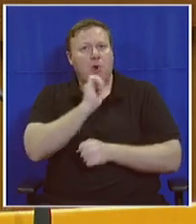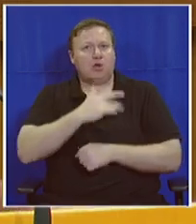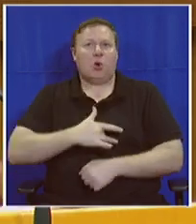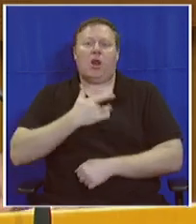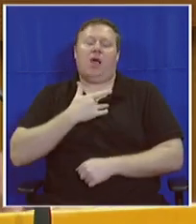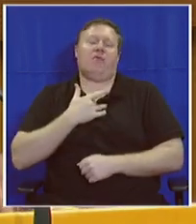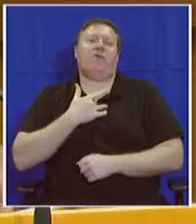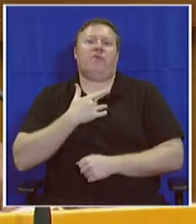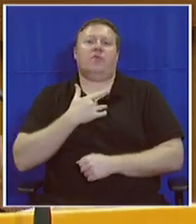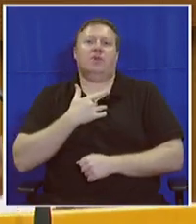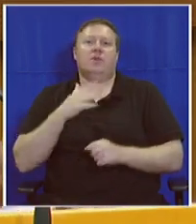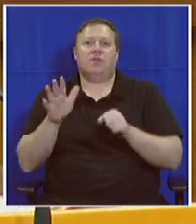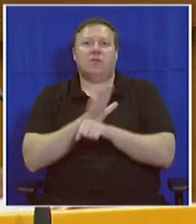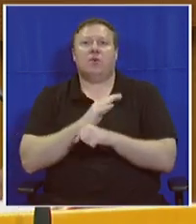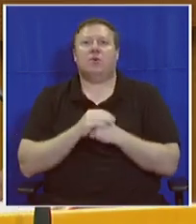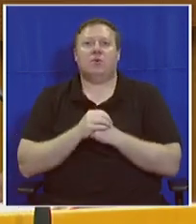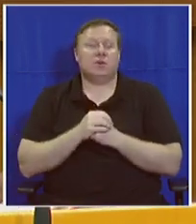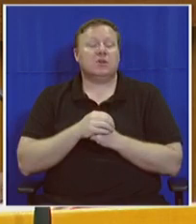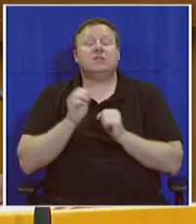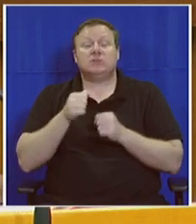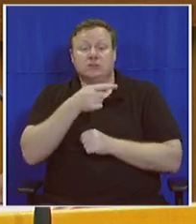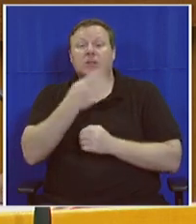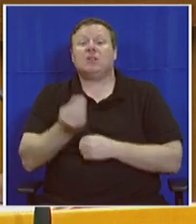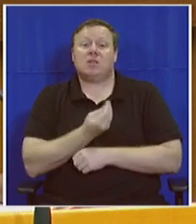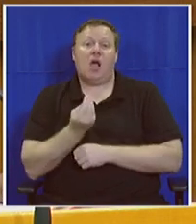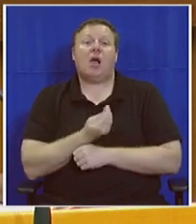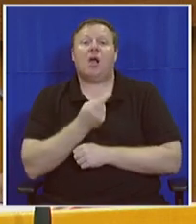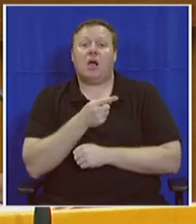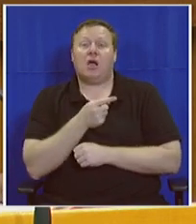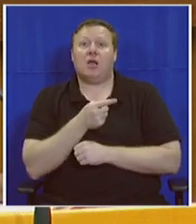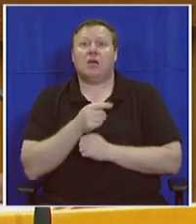fullest. Young as she was, she had